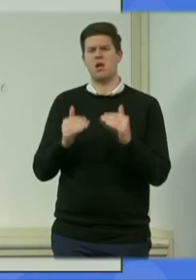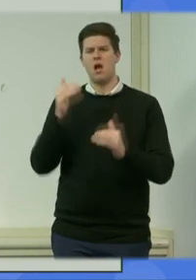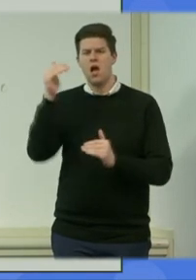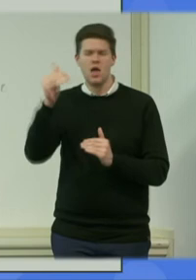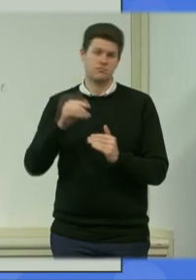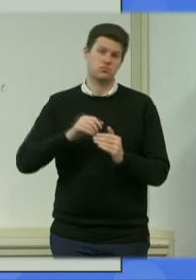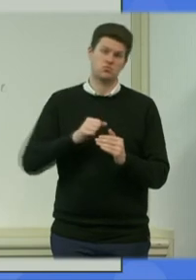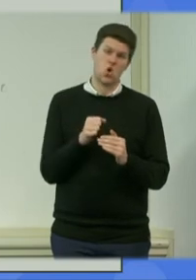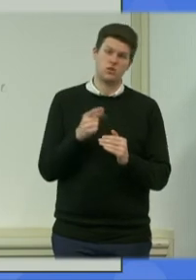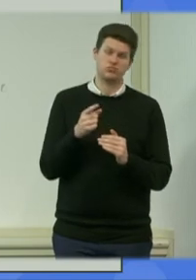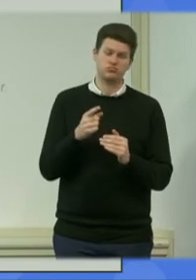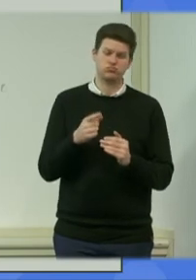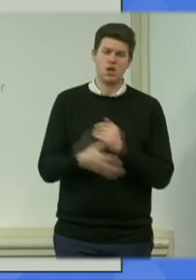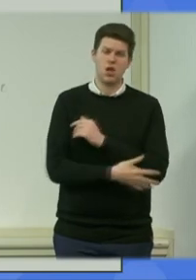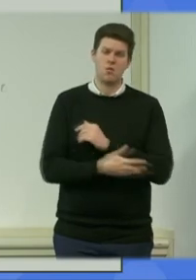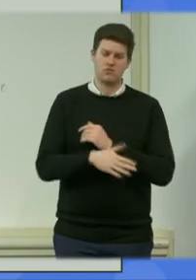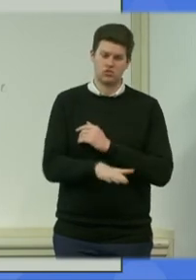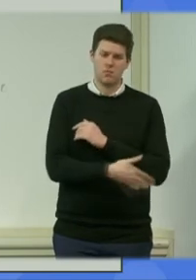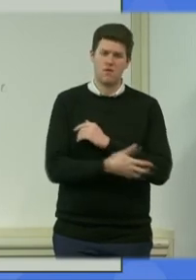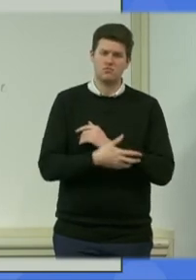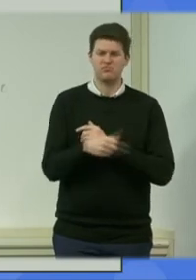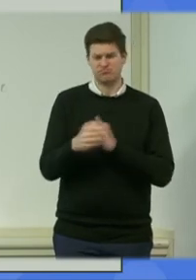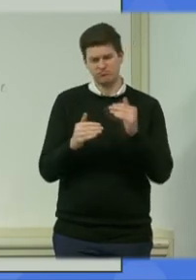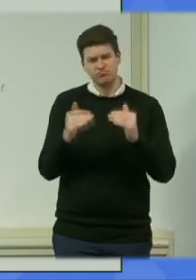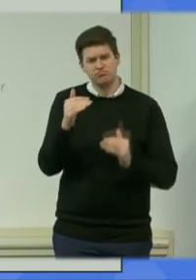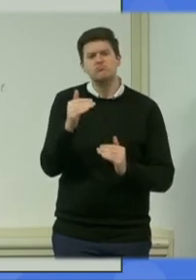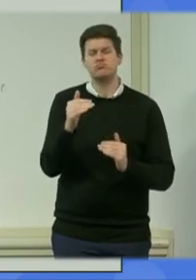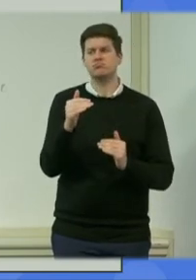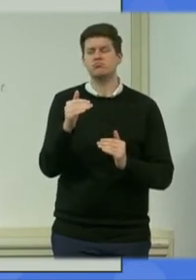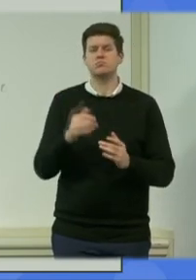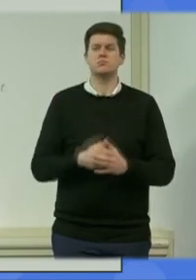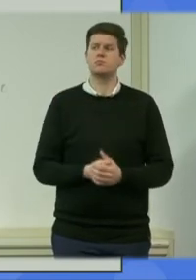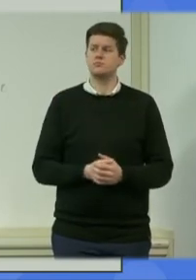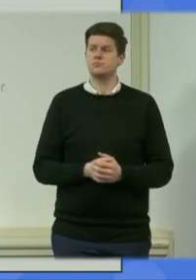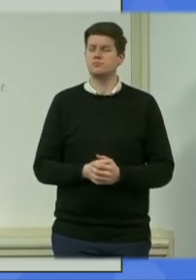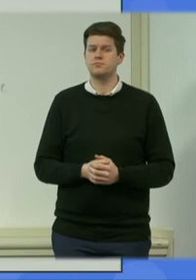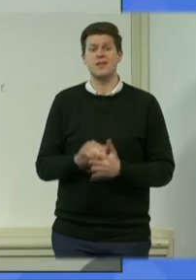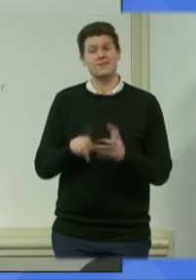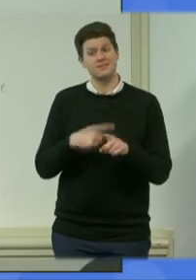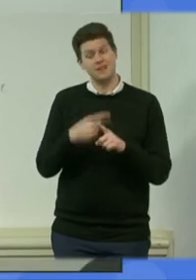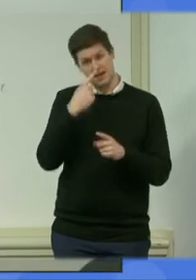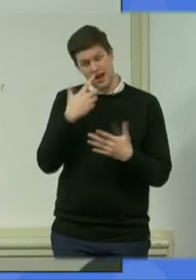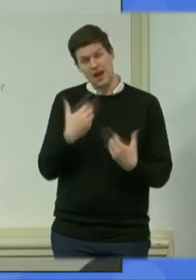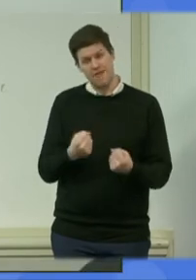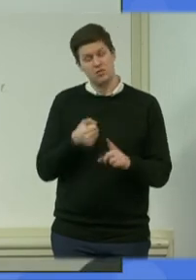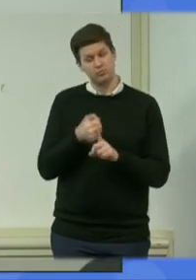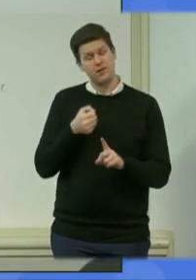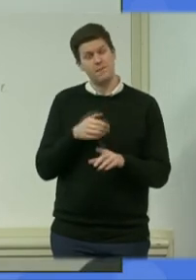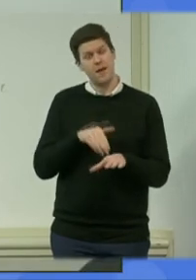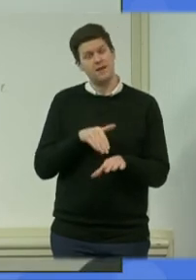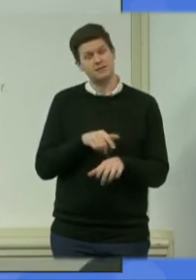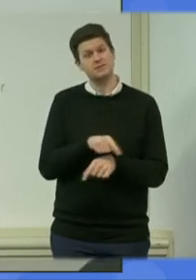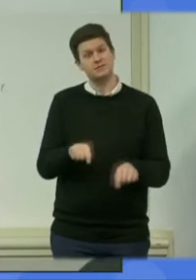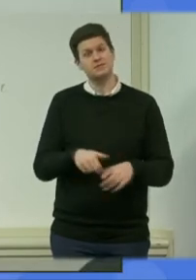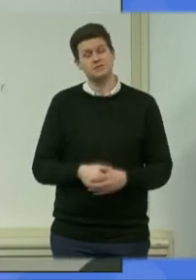have some role here, a big role here. So tax can have some direct impact. So you saw from David's slides earlier that